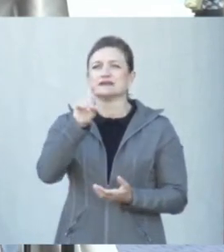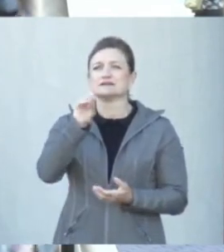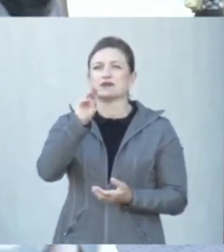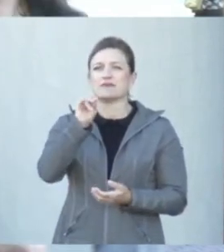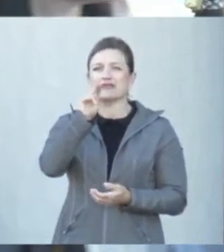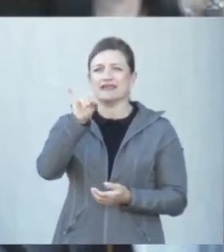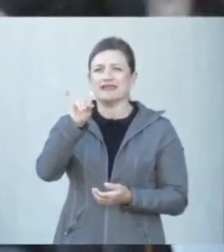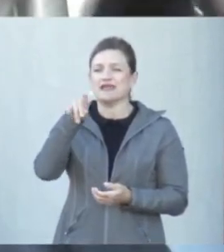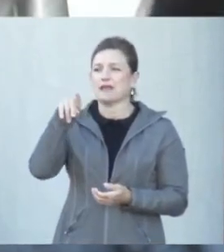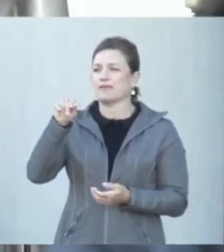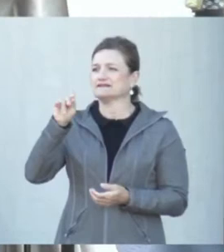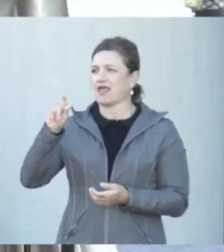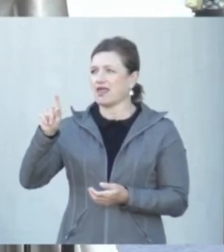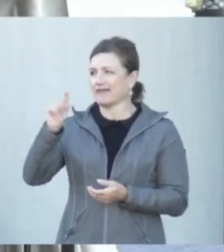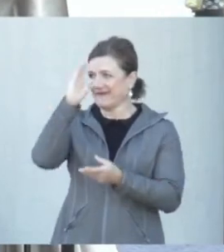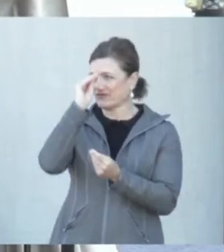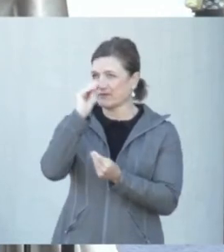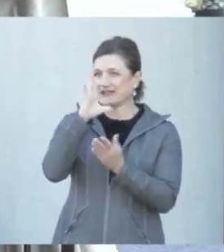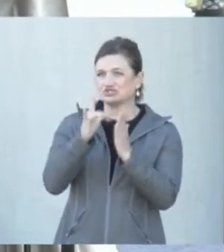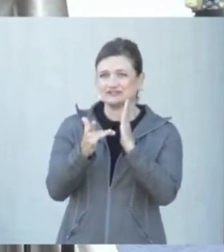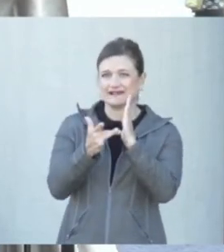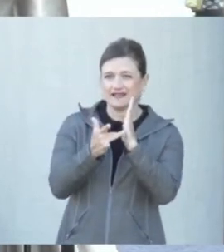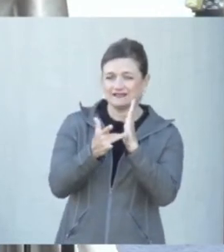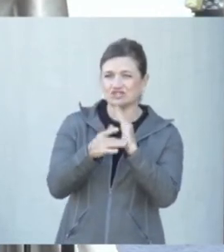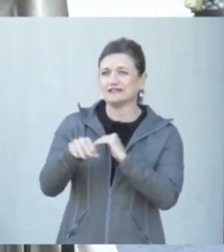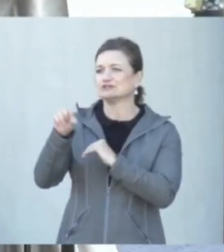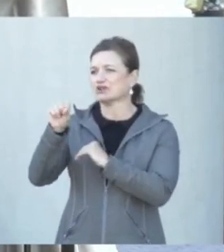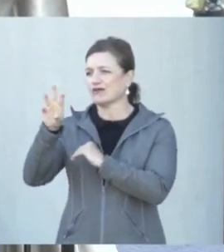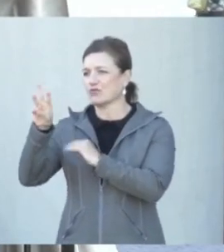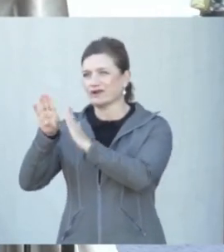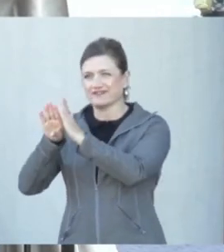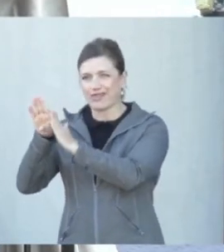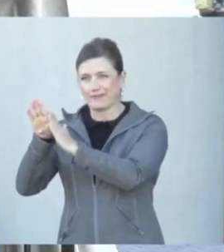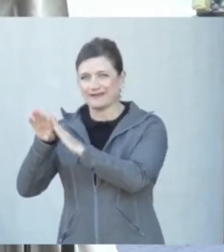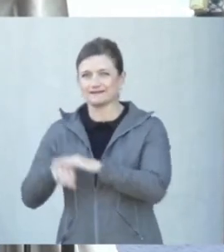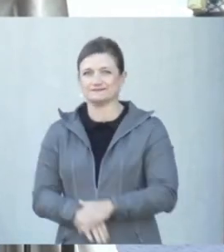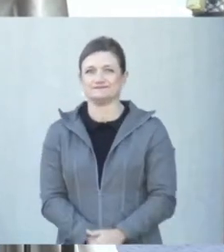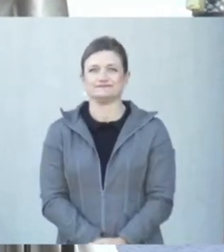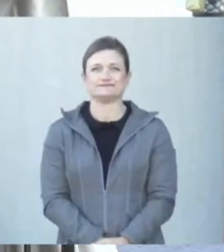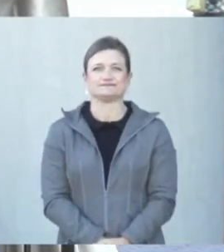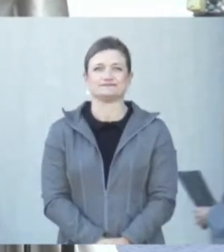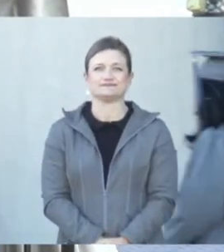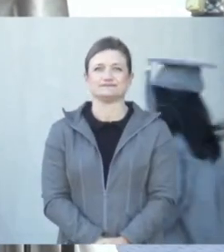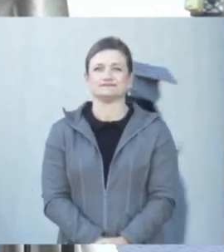Damini Patel, Information Technology, Software Development.